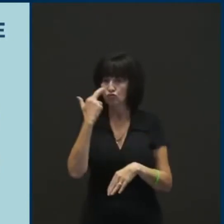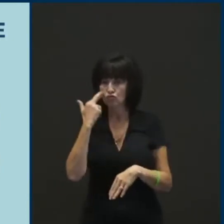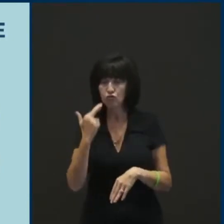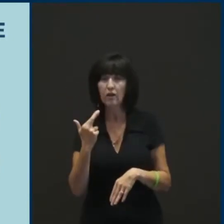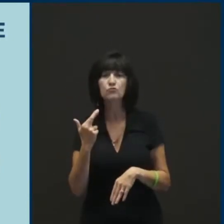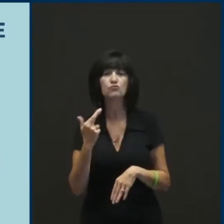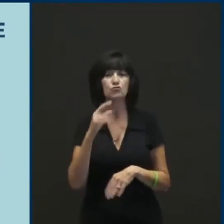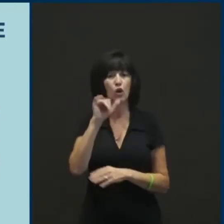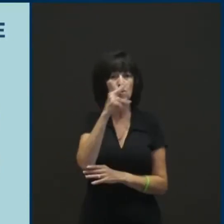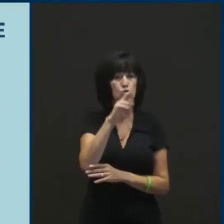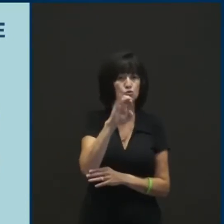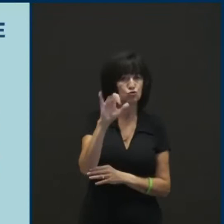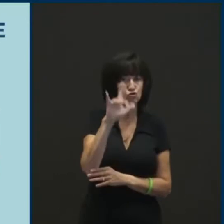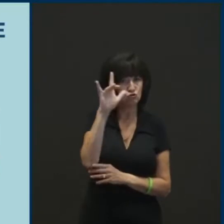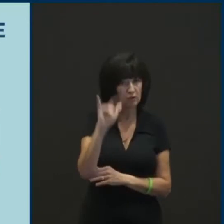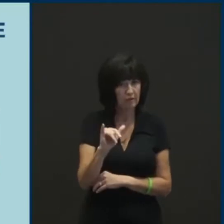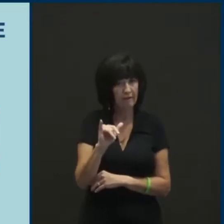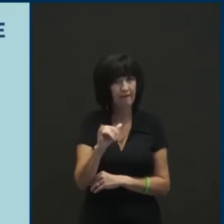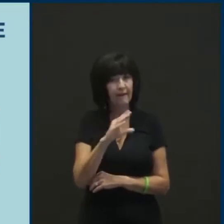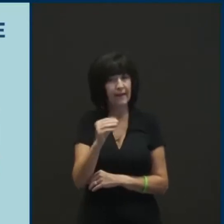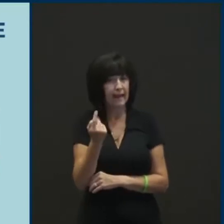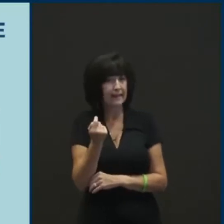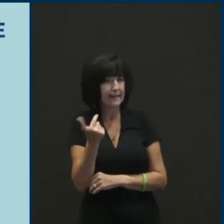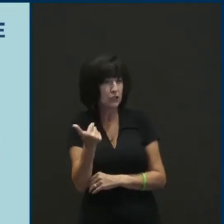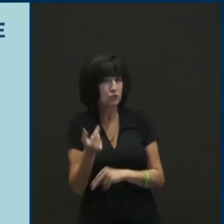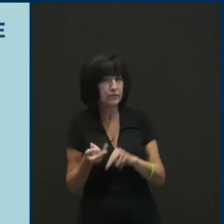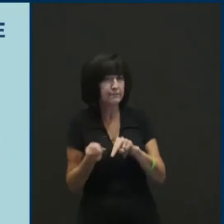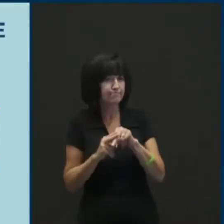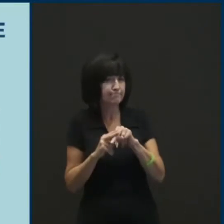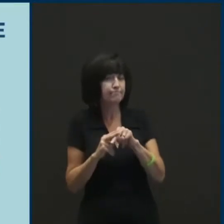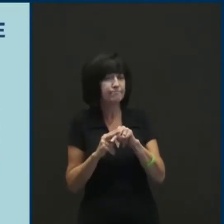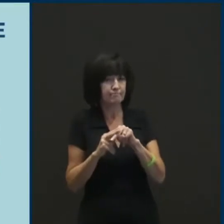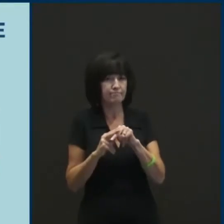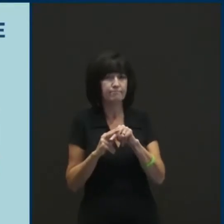late June and July, and we saw a little bit of an uptick